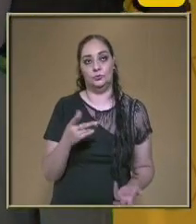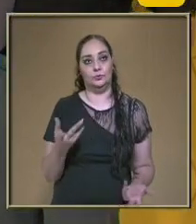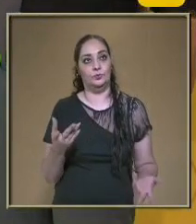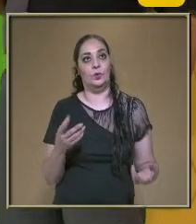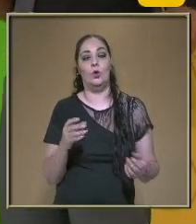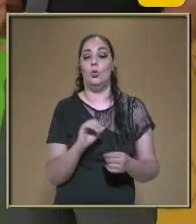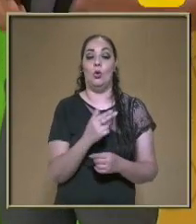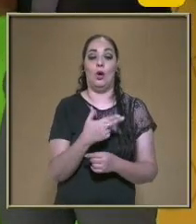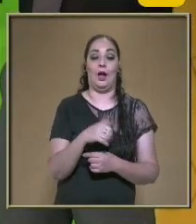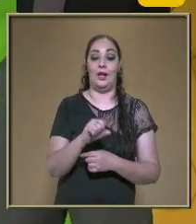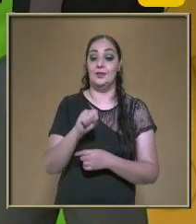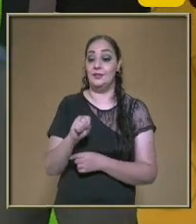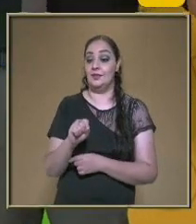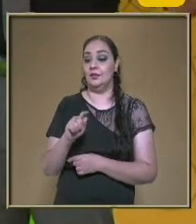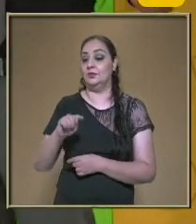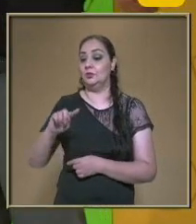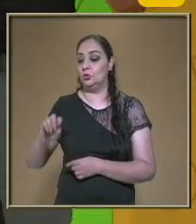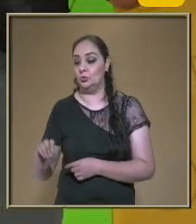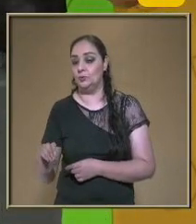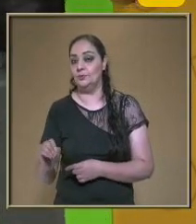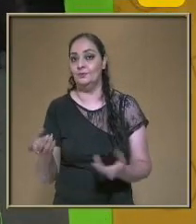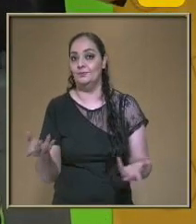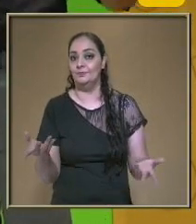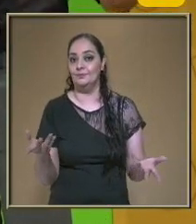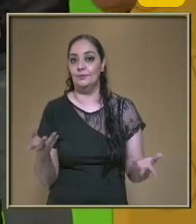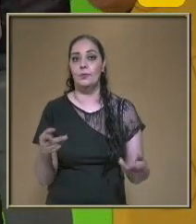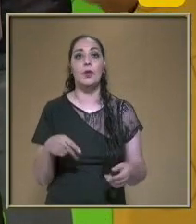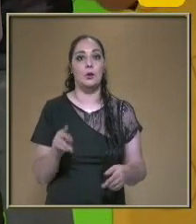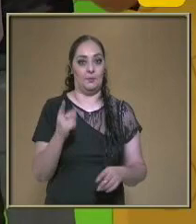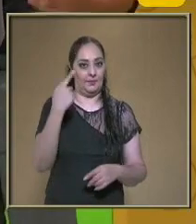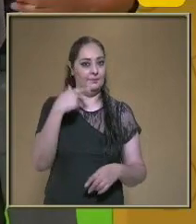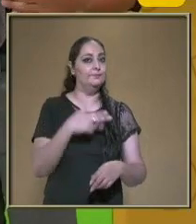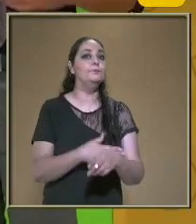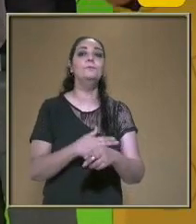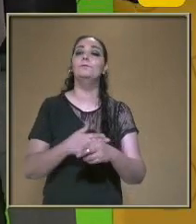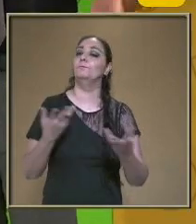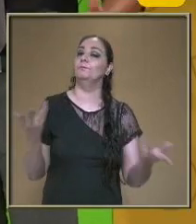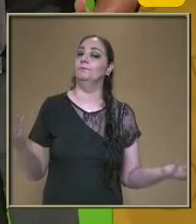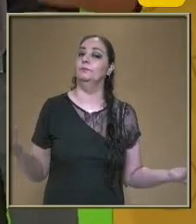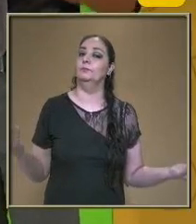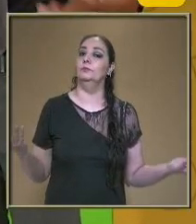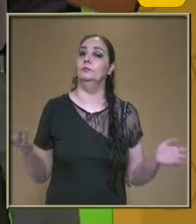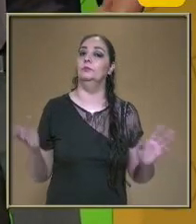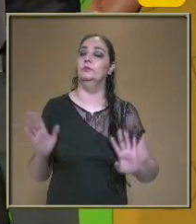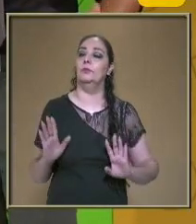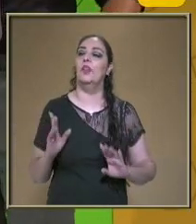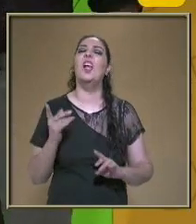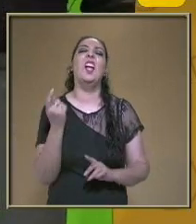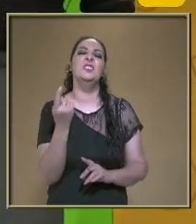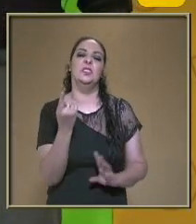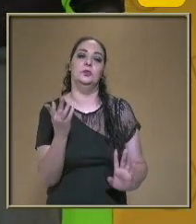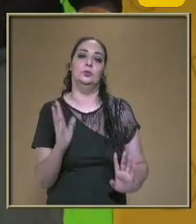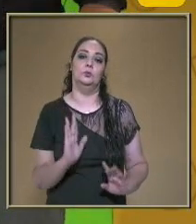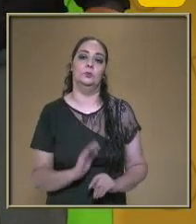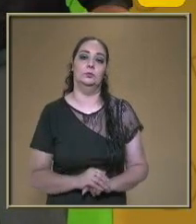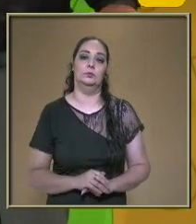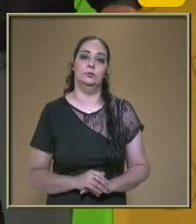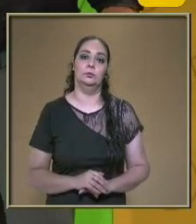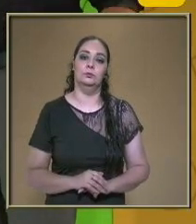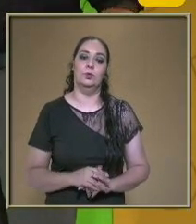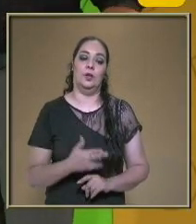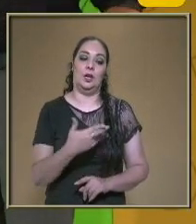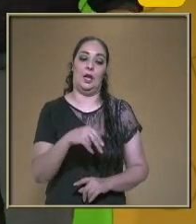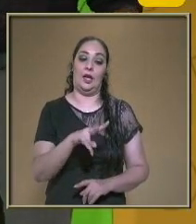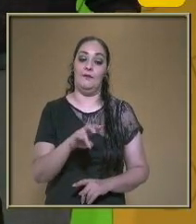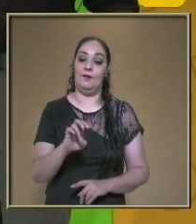to. But what is that? Let's be honest. Okay, teacher, what is that? Okay, well, have to